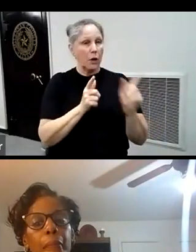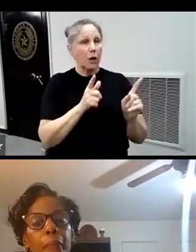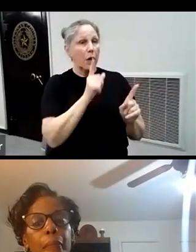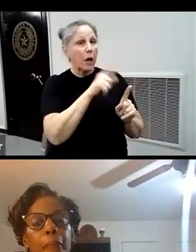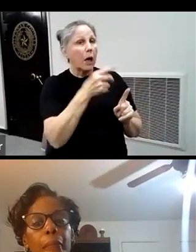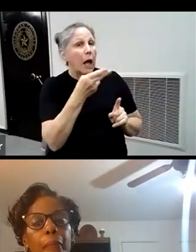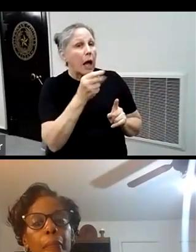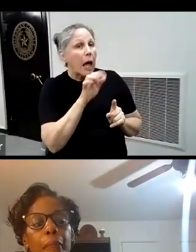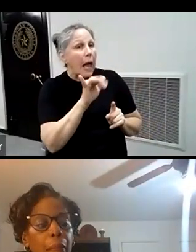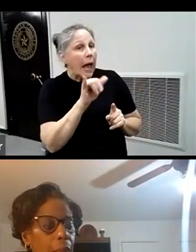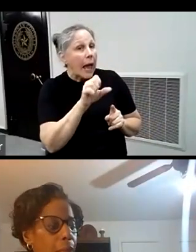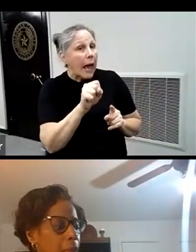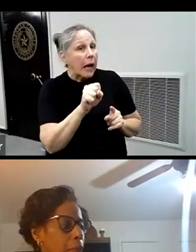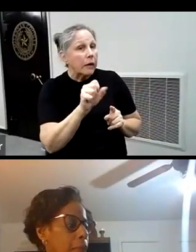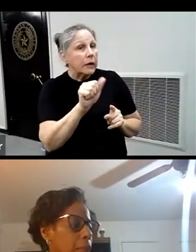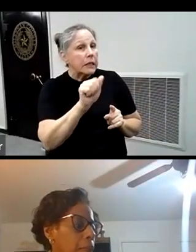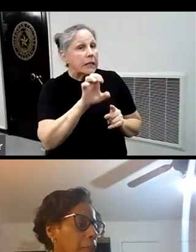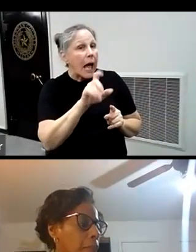Act funding?